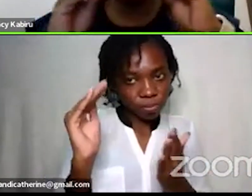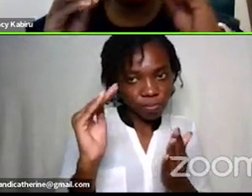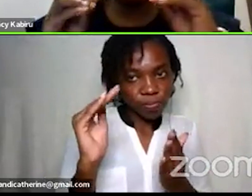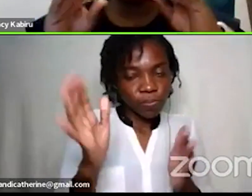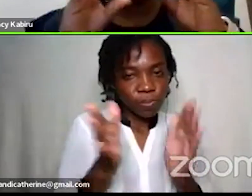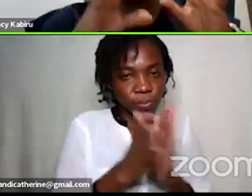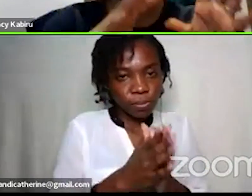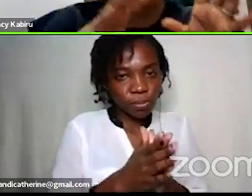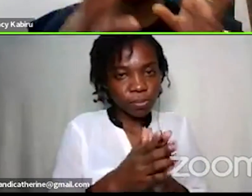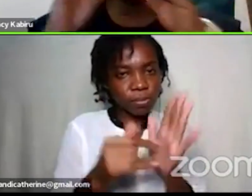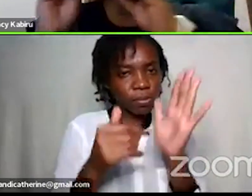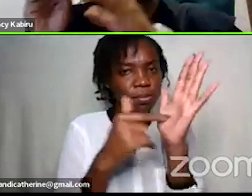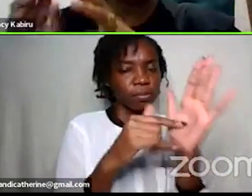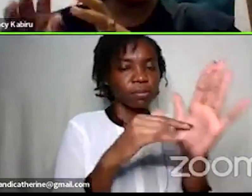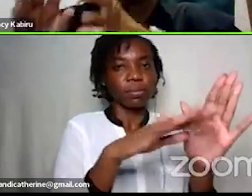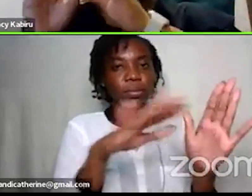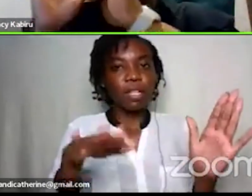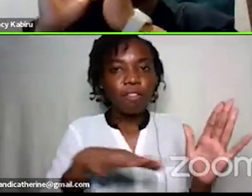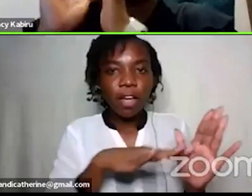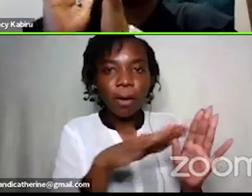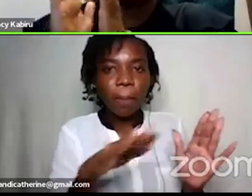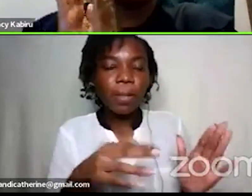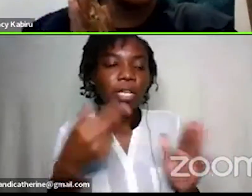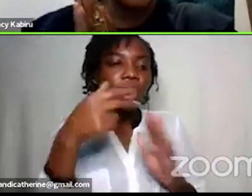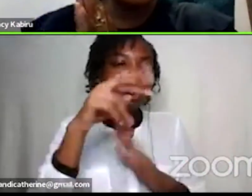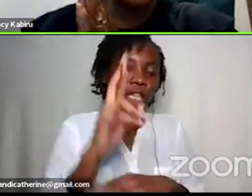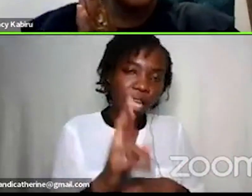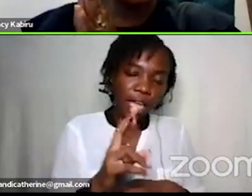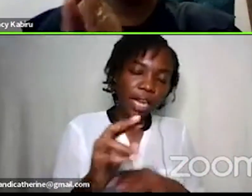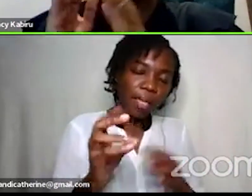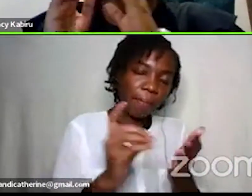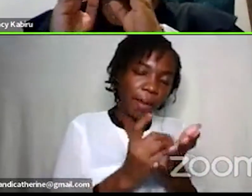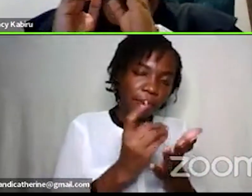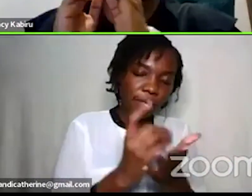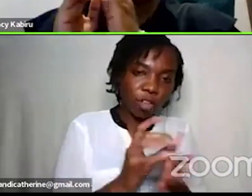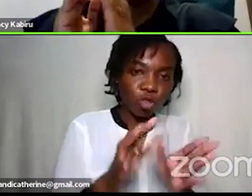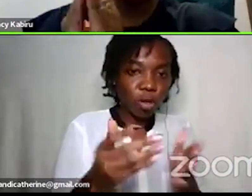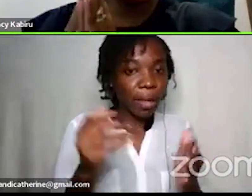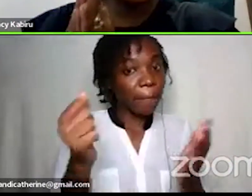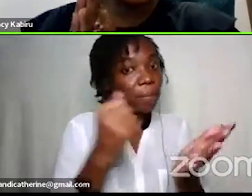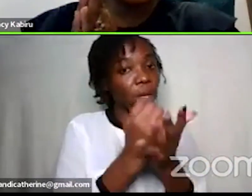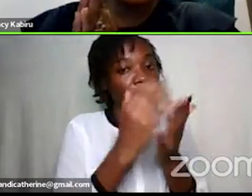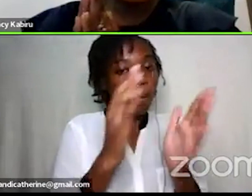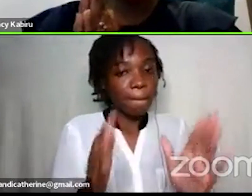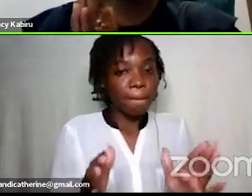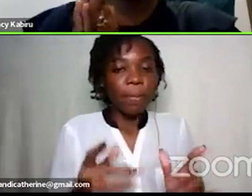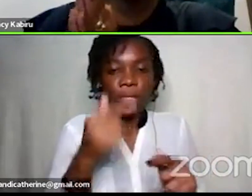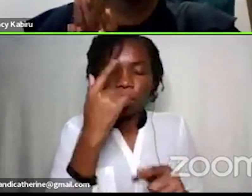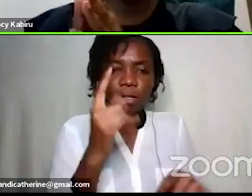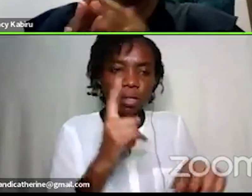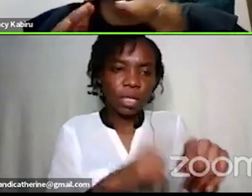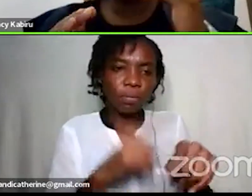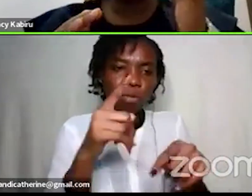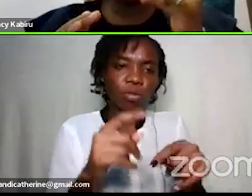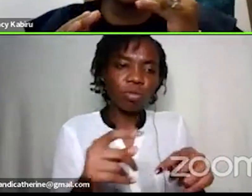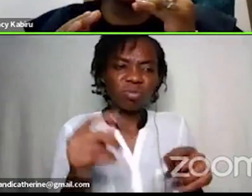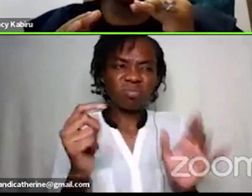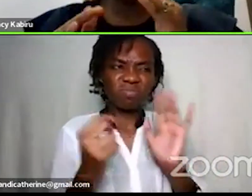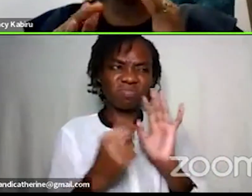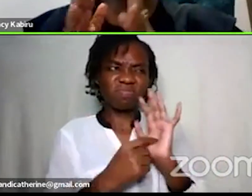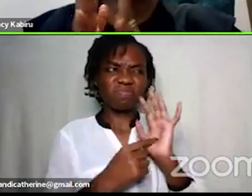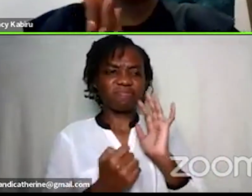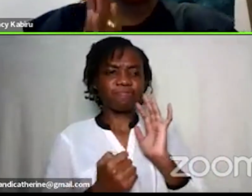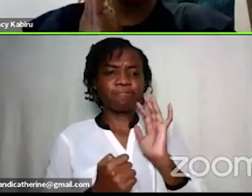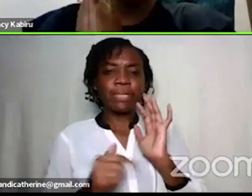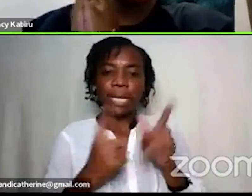with your environment, your HR or your department or your employer. Because once you have disclosed, they then will